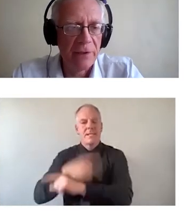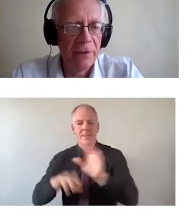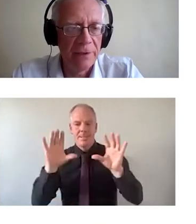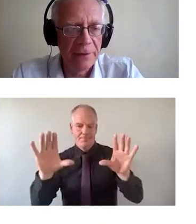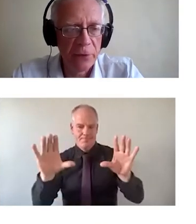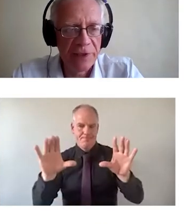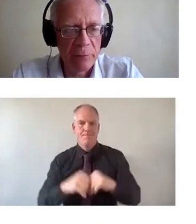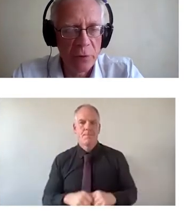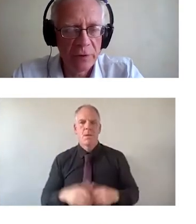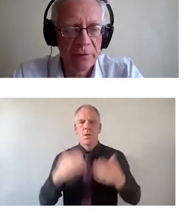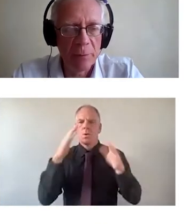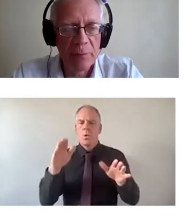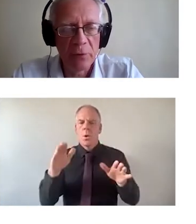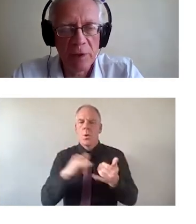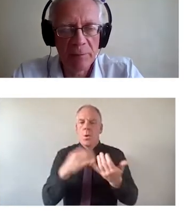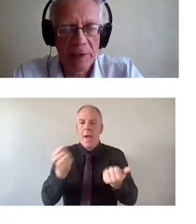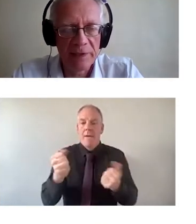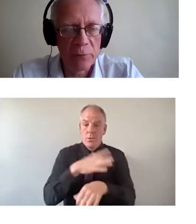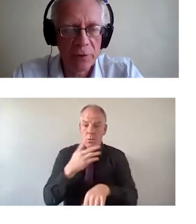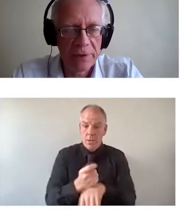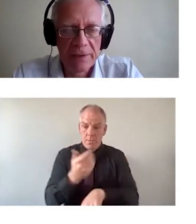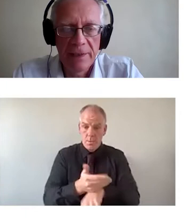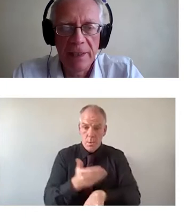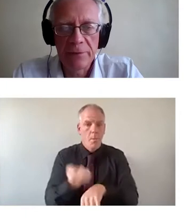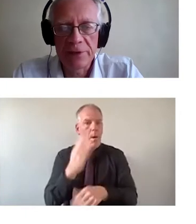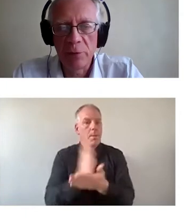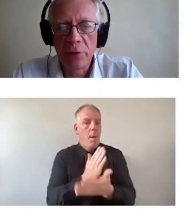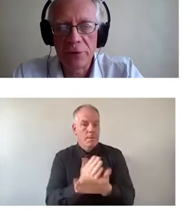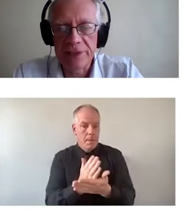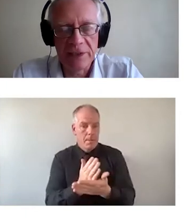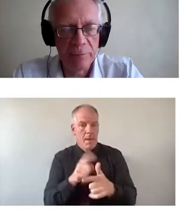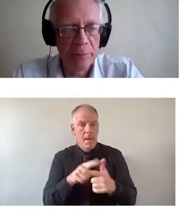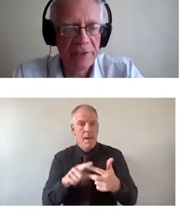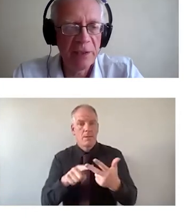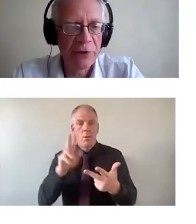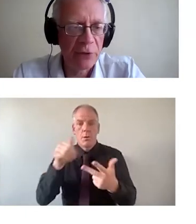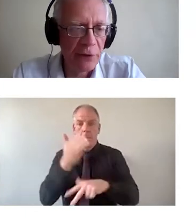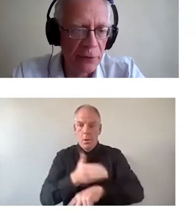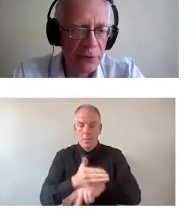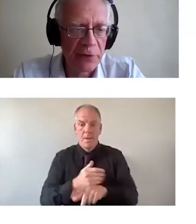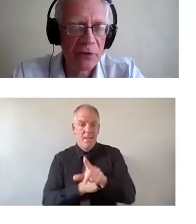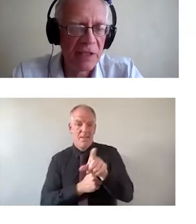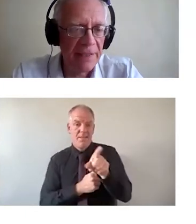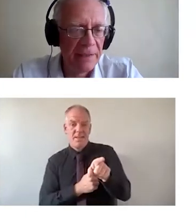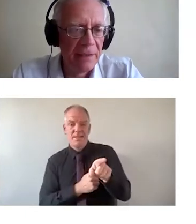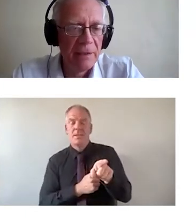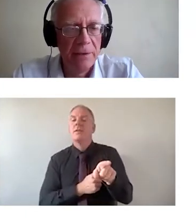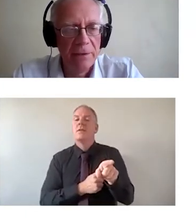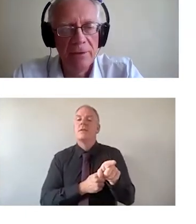are in full-time work, for people who are part-time work, and for the unemployed and active. But here we're just going to focus